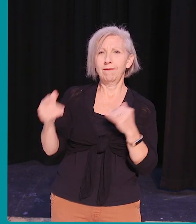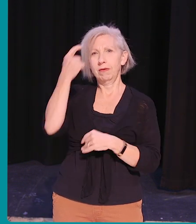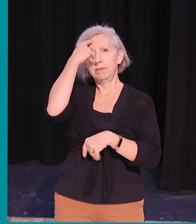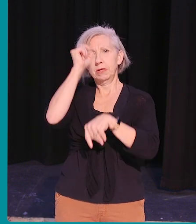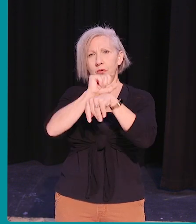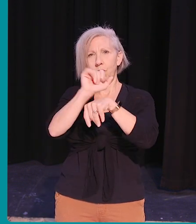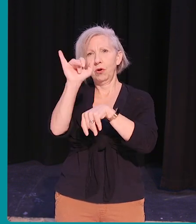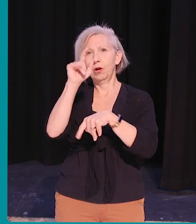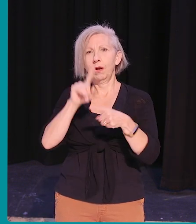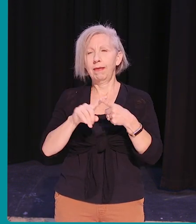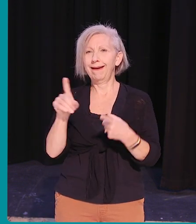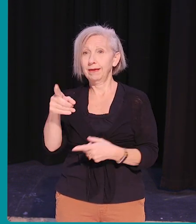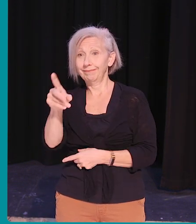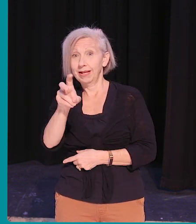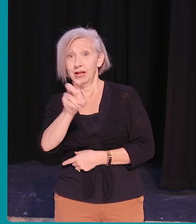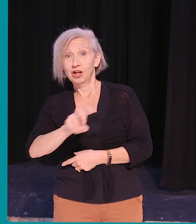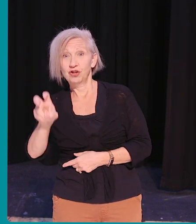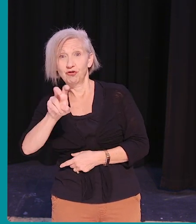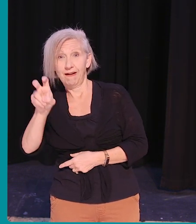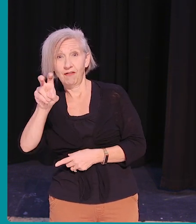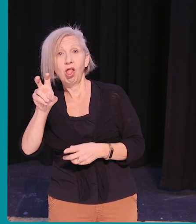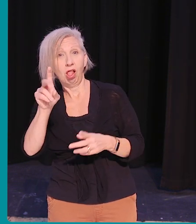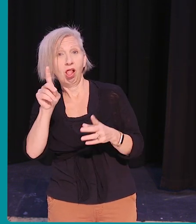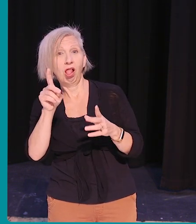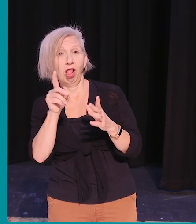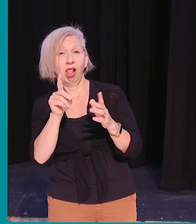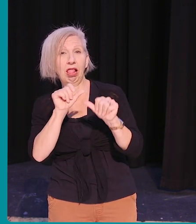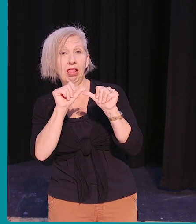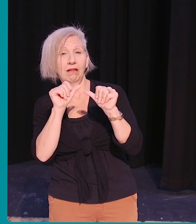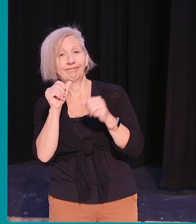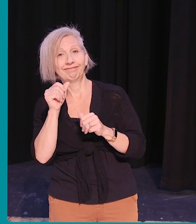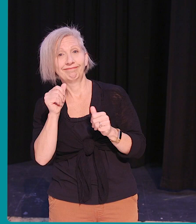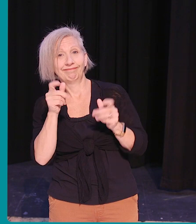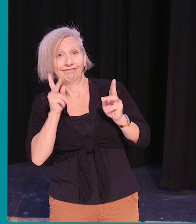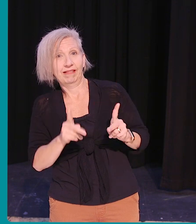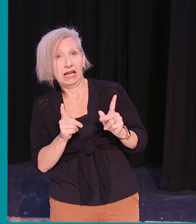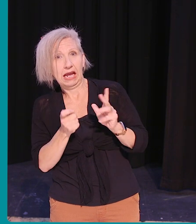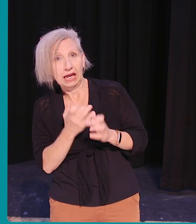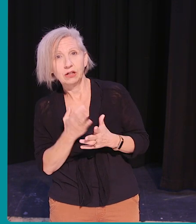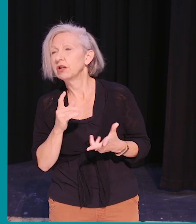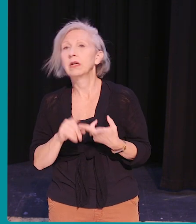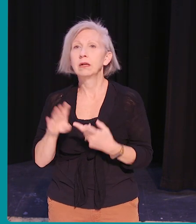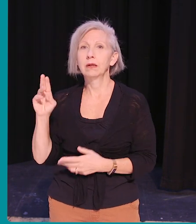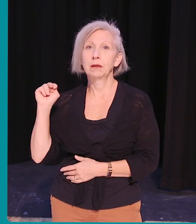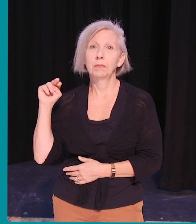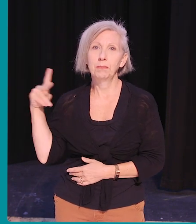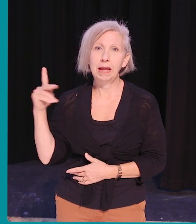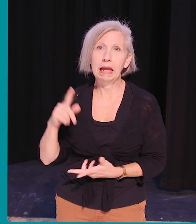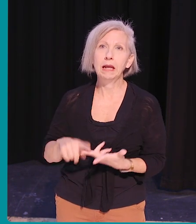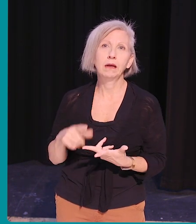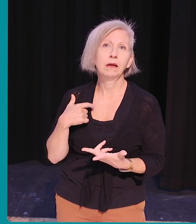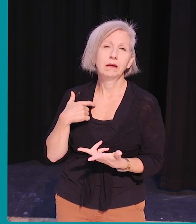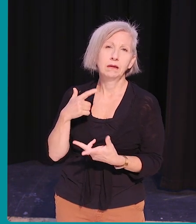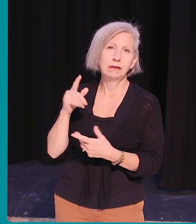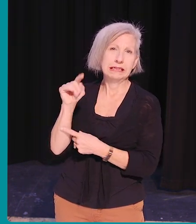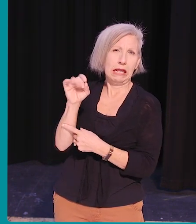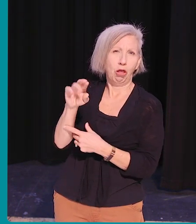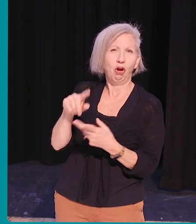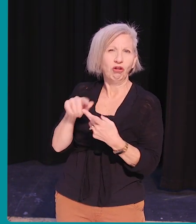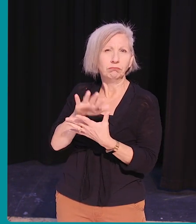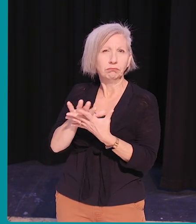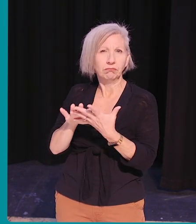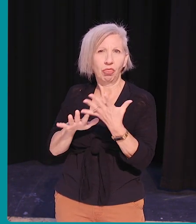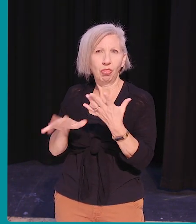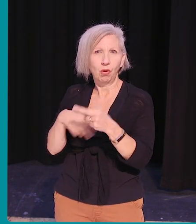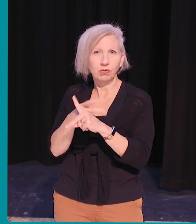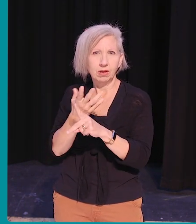travel dreams, right? Where you're doing repetitive mental work over and over again, want to make a deposit, want to make a deposit, want to make a deposit, right? Then the number of jobs